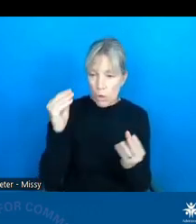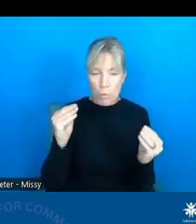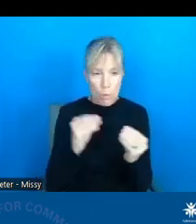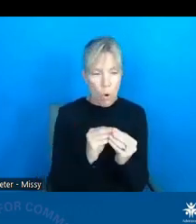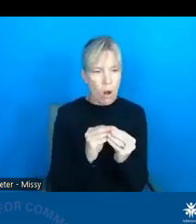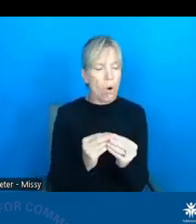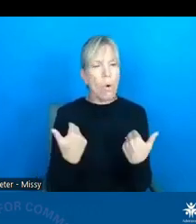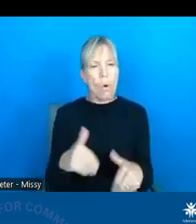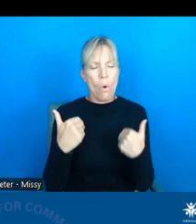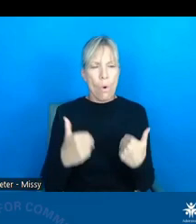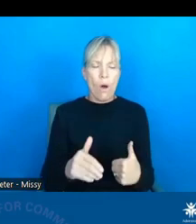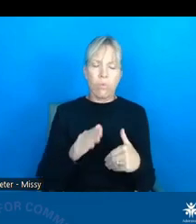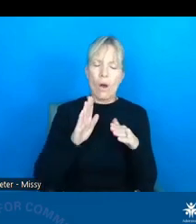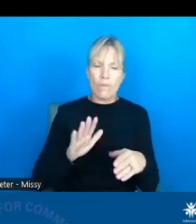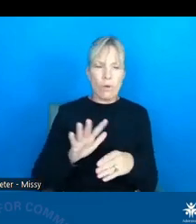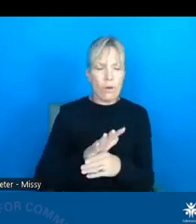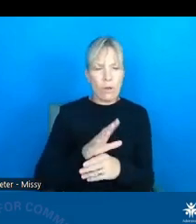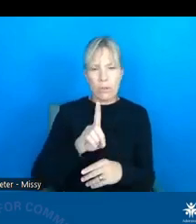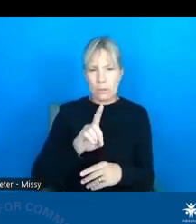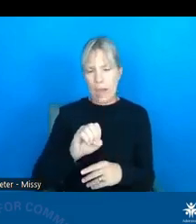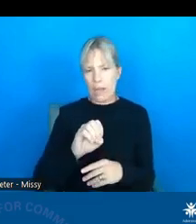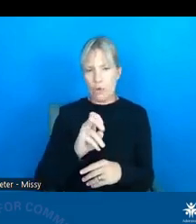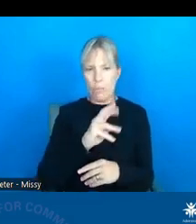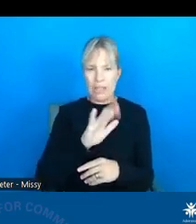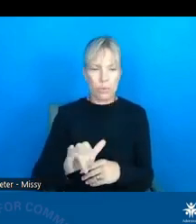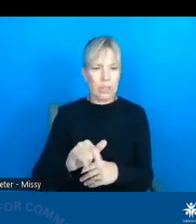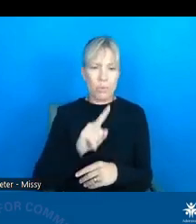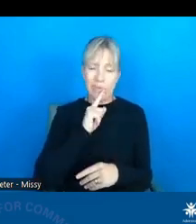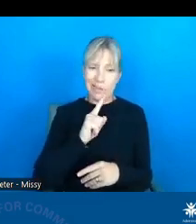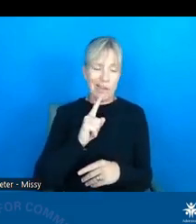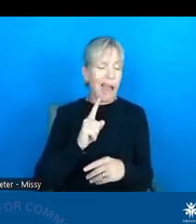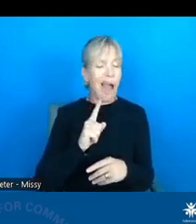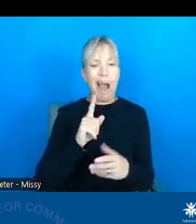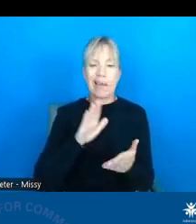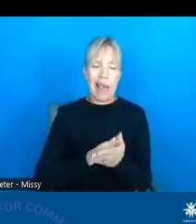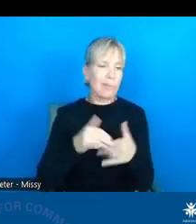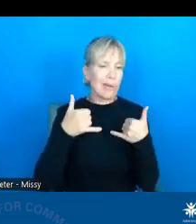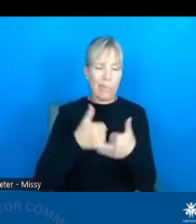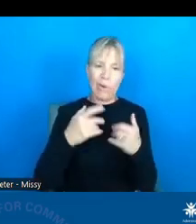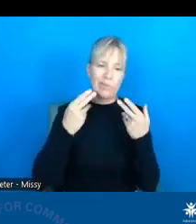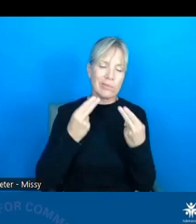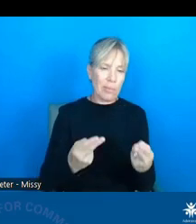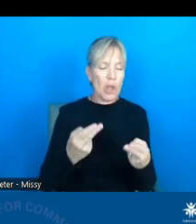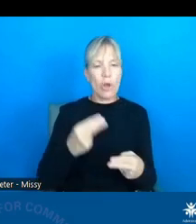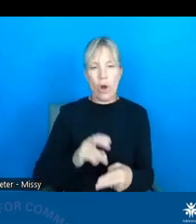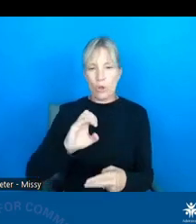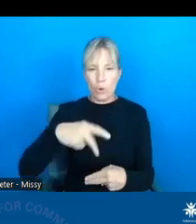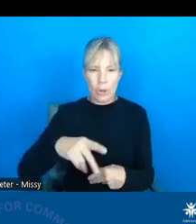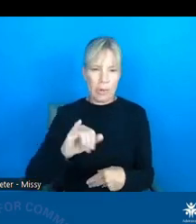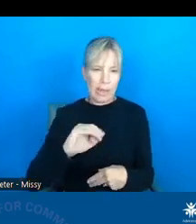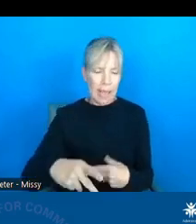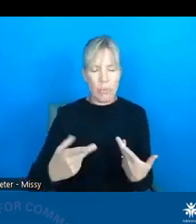was an incredible documentary that was Academy Award nominated called Crip Camp that just shows the